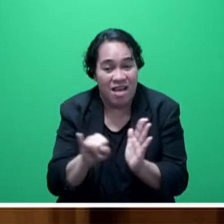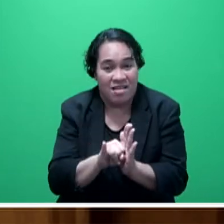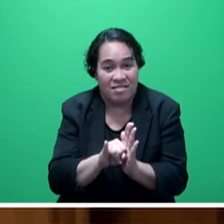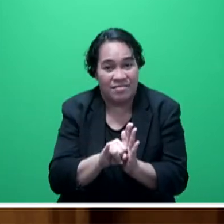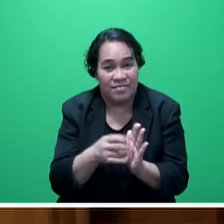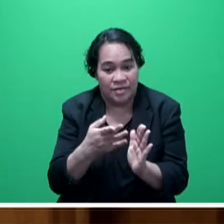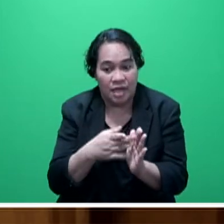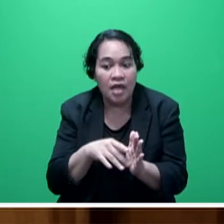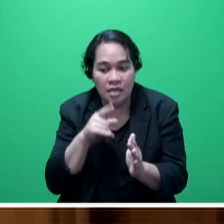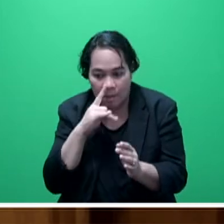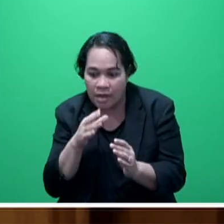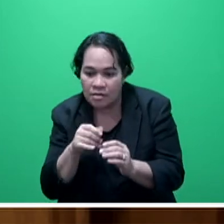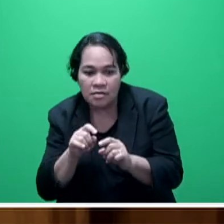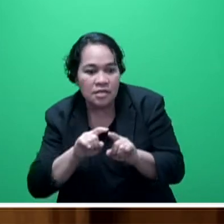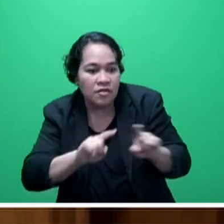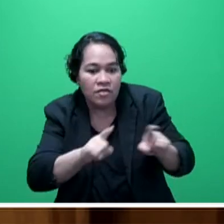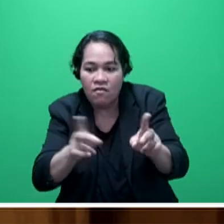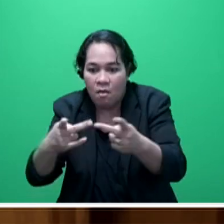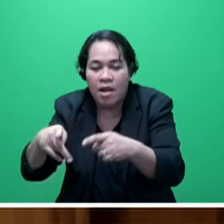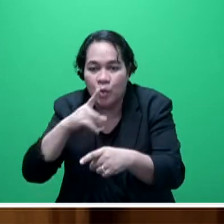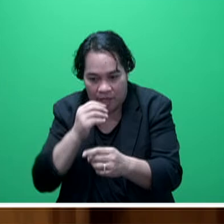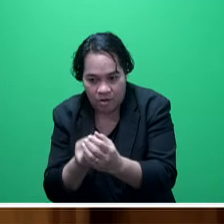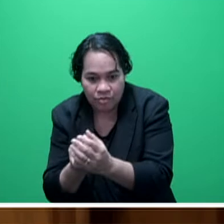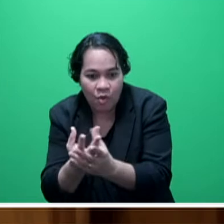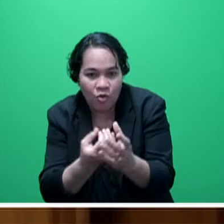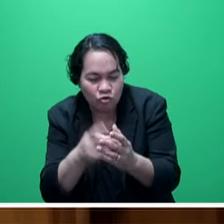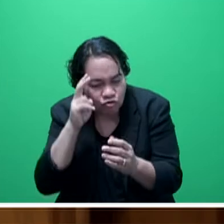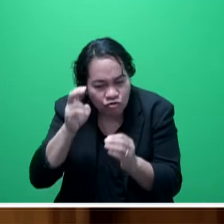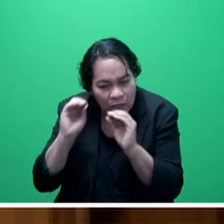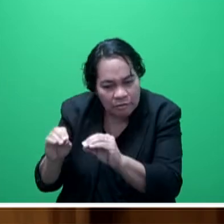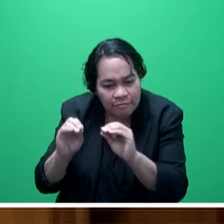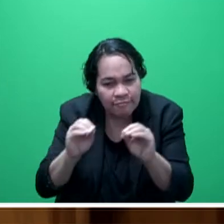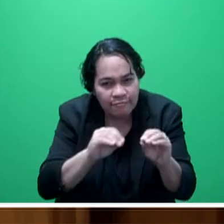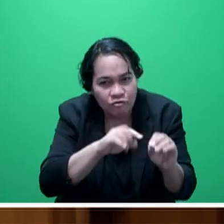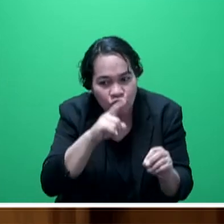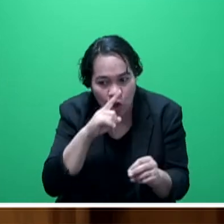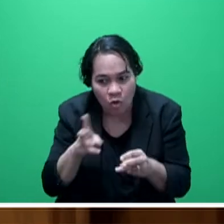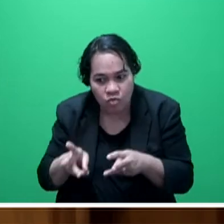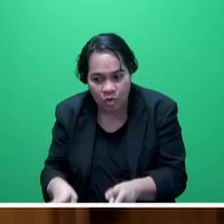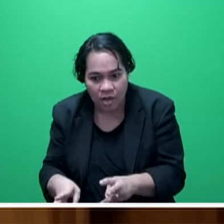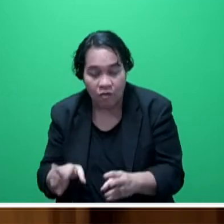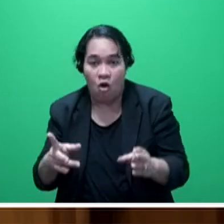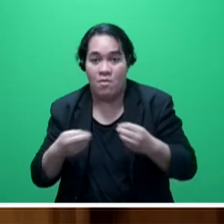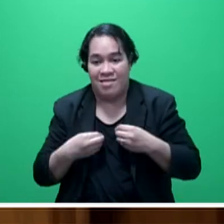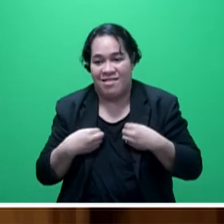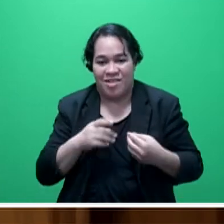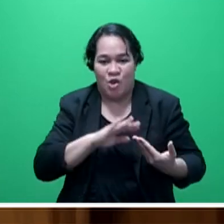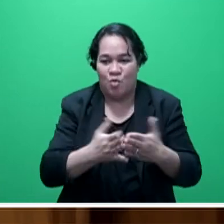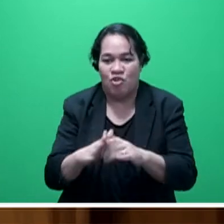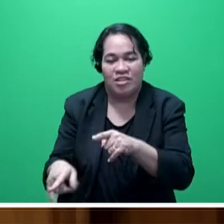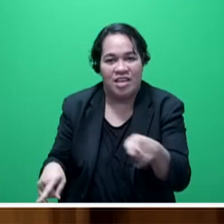of potential spat collection sites, training on harvesting methods, and business models for community-based